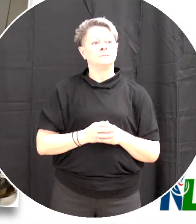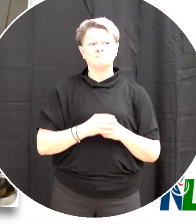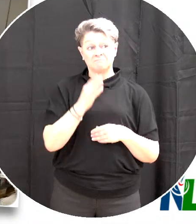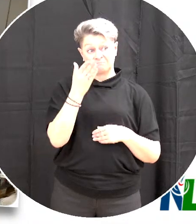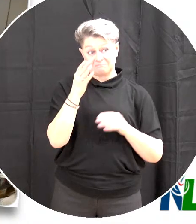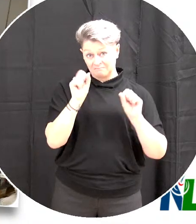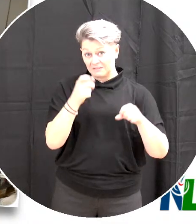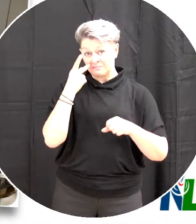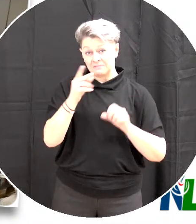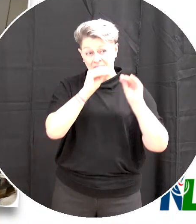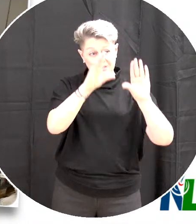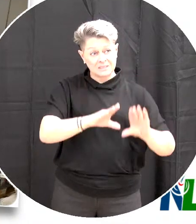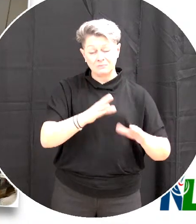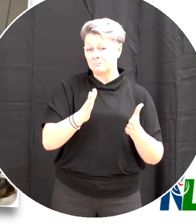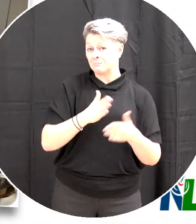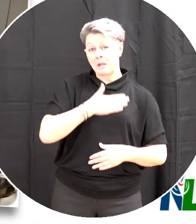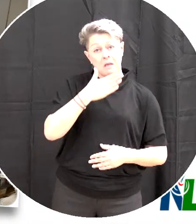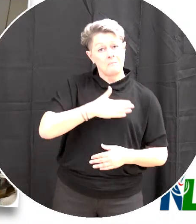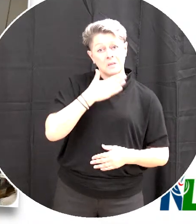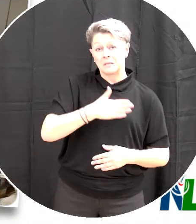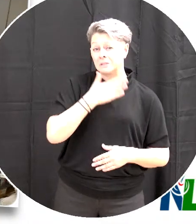for her students to be doing